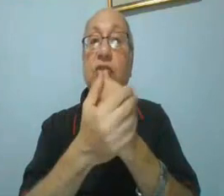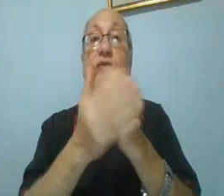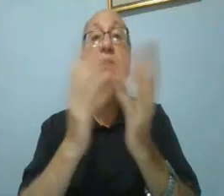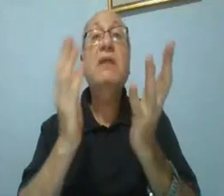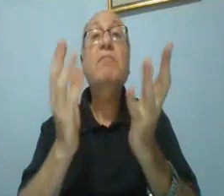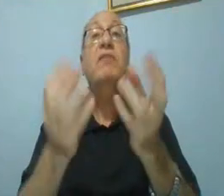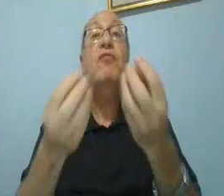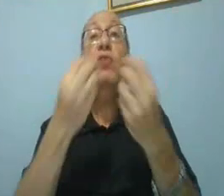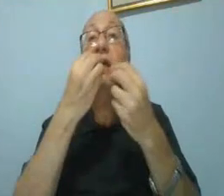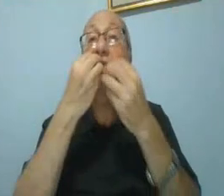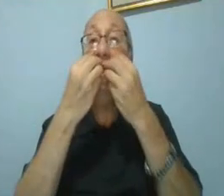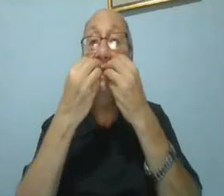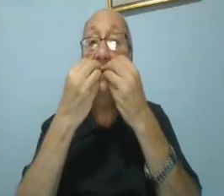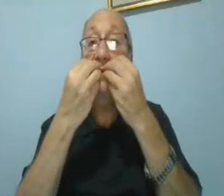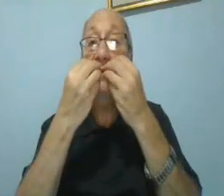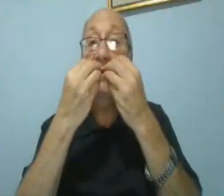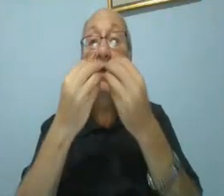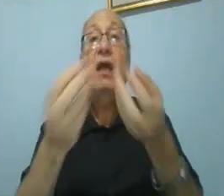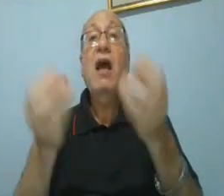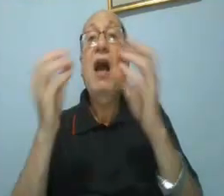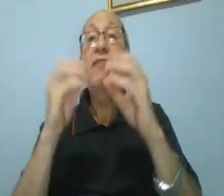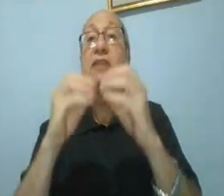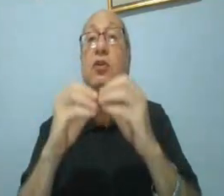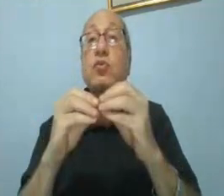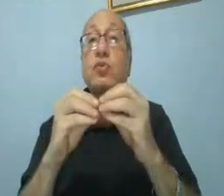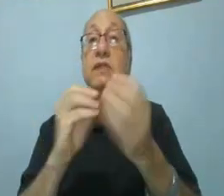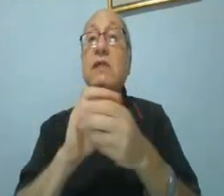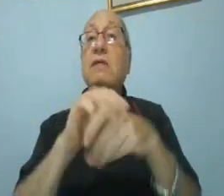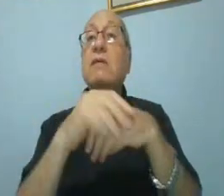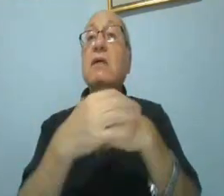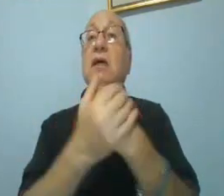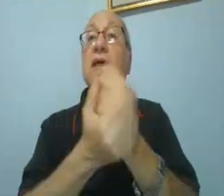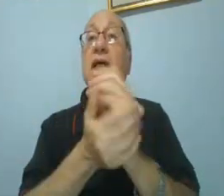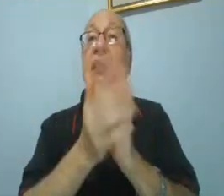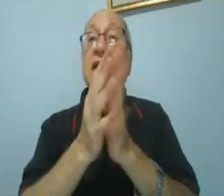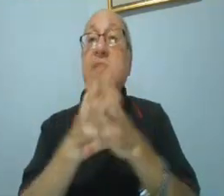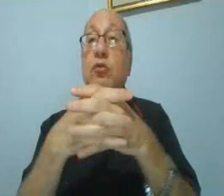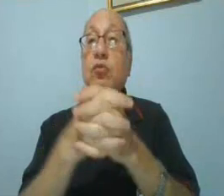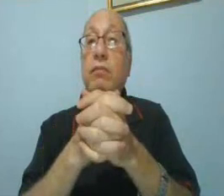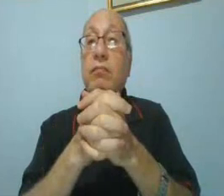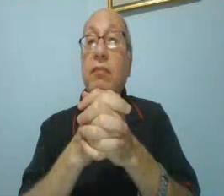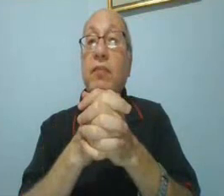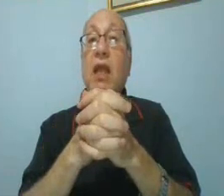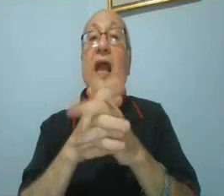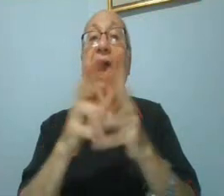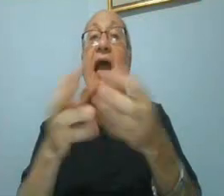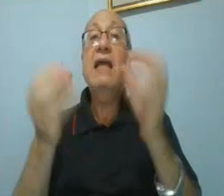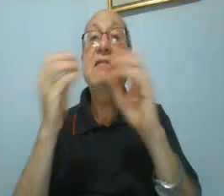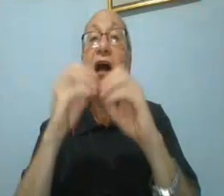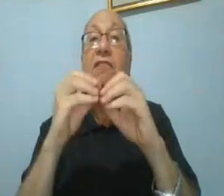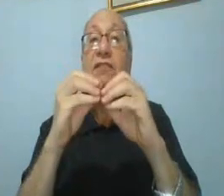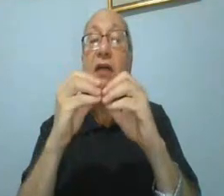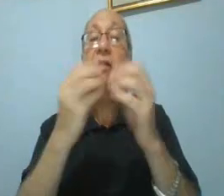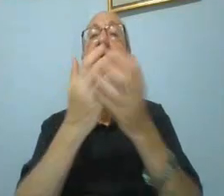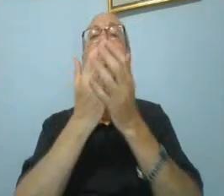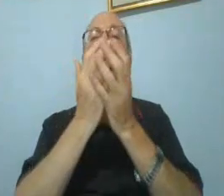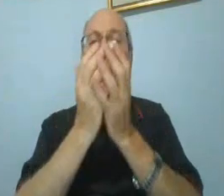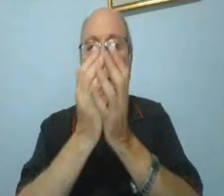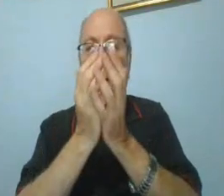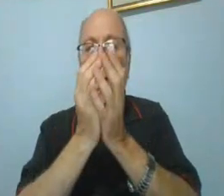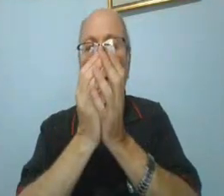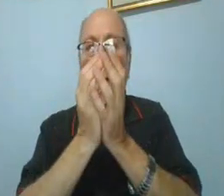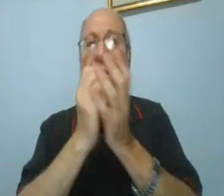cleaning of the hand should be done before eating, after use restroom, and